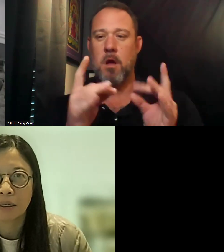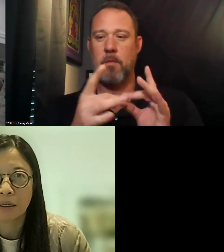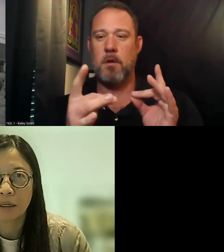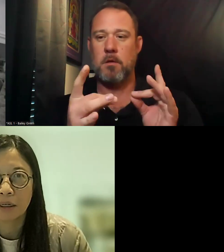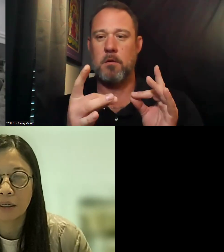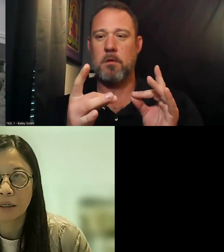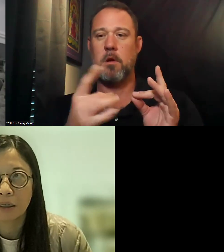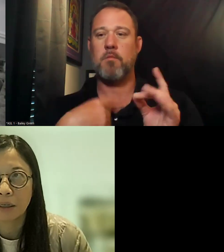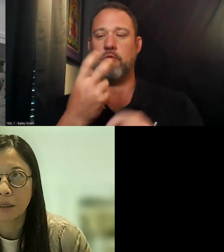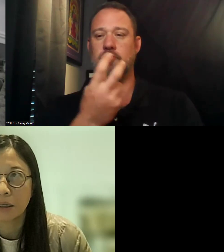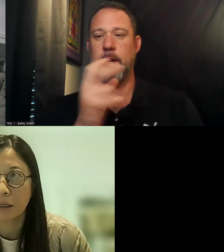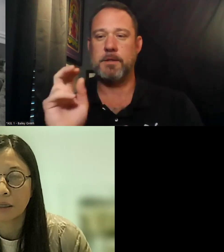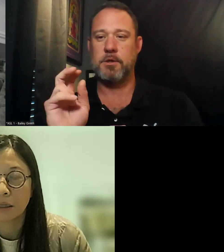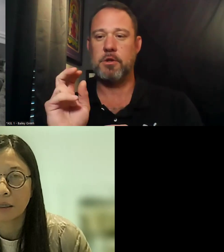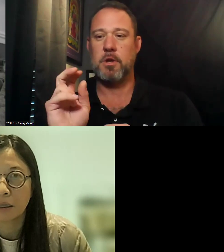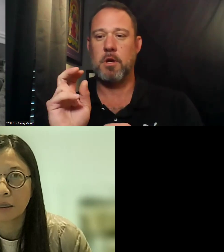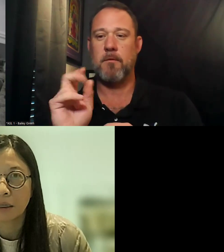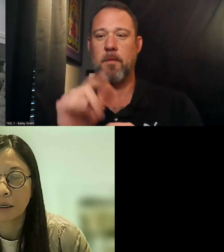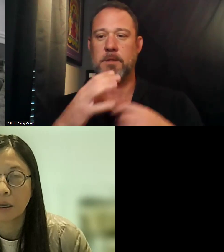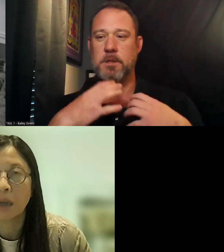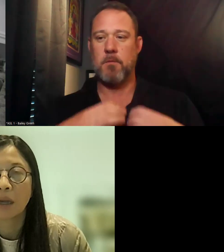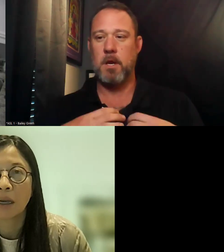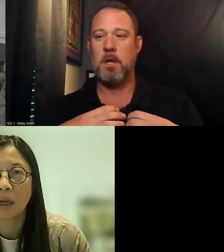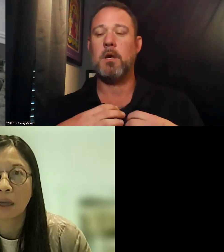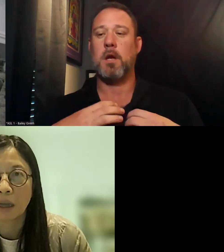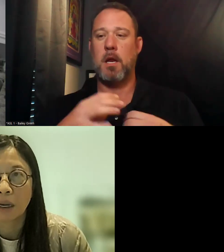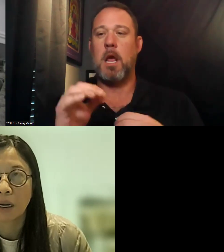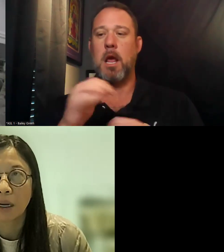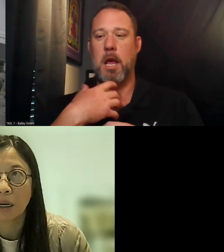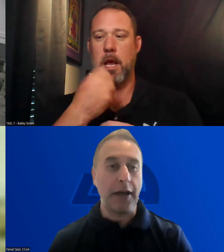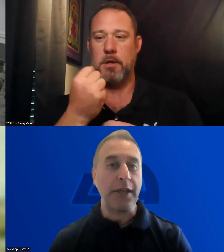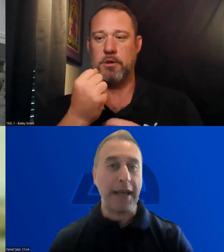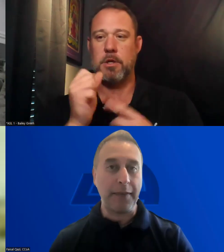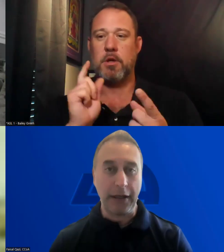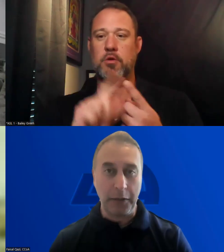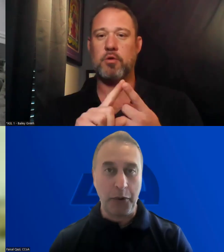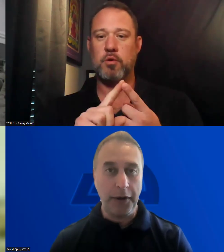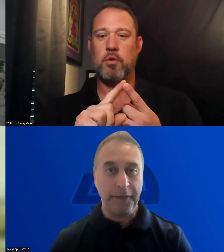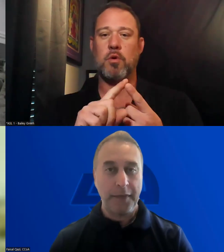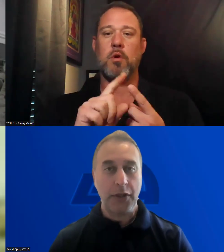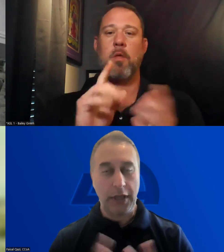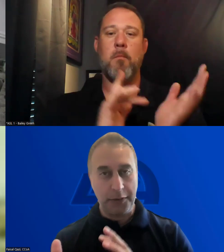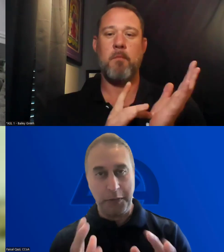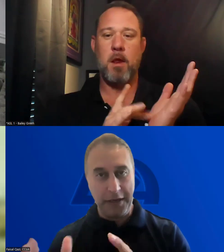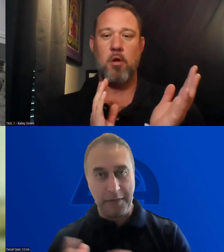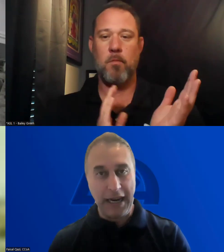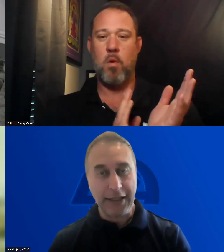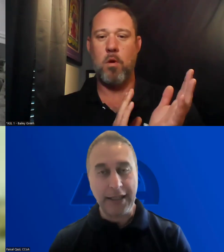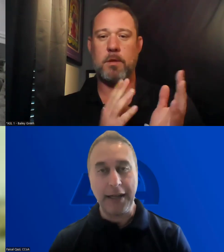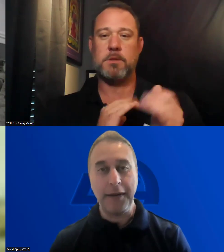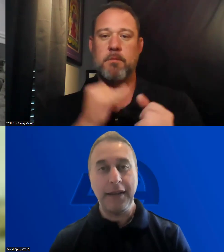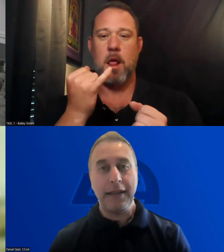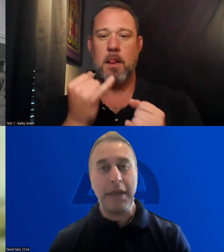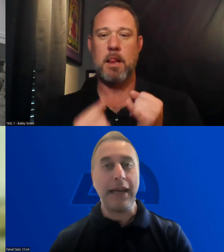I'm actually transitioning from this committee and from the Commission on Aging to the Osteopathic Medical Board. So this would be my